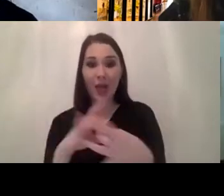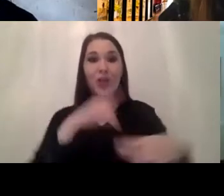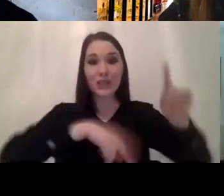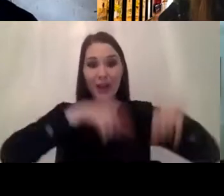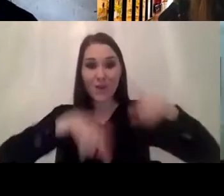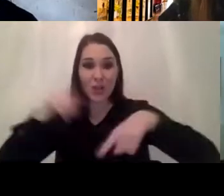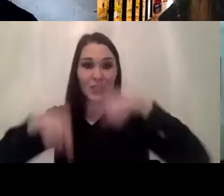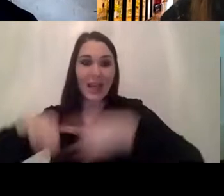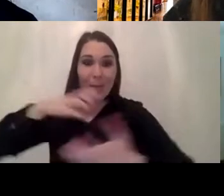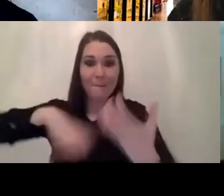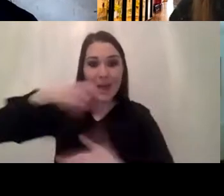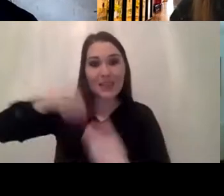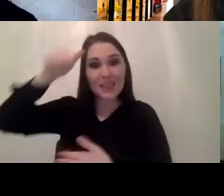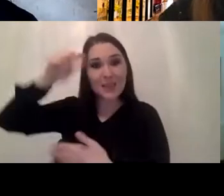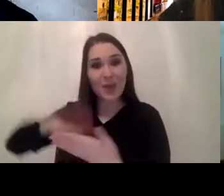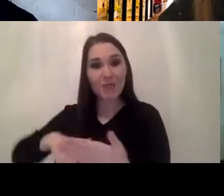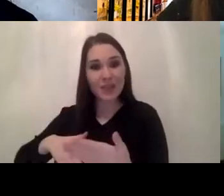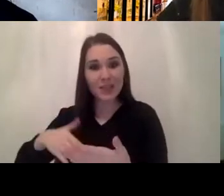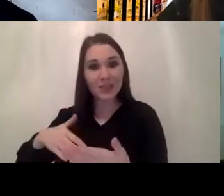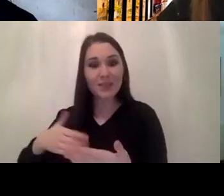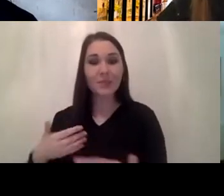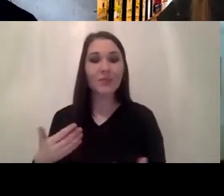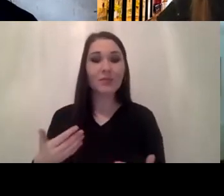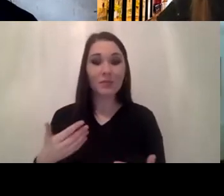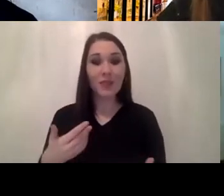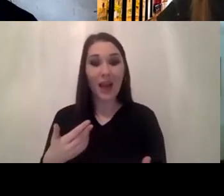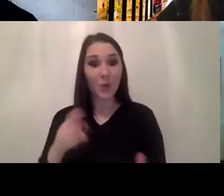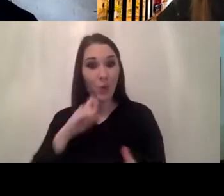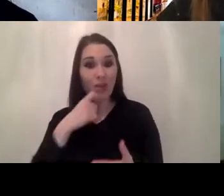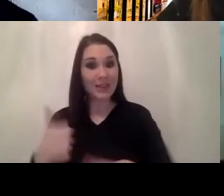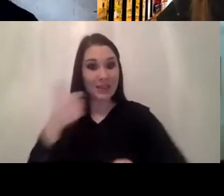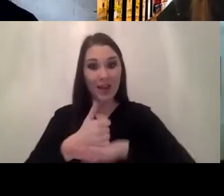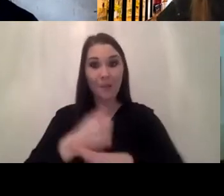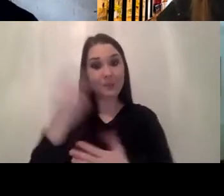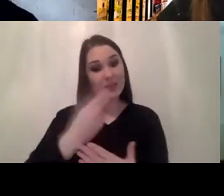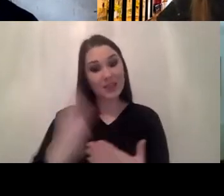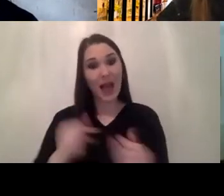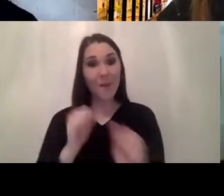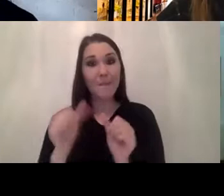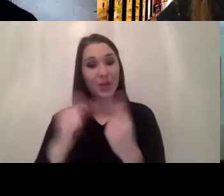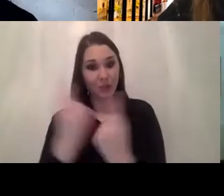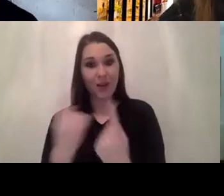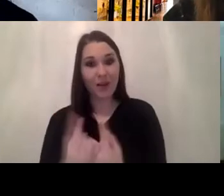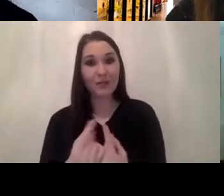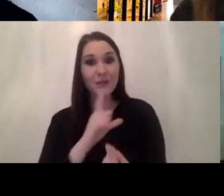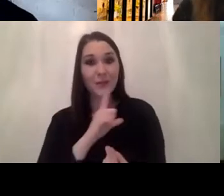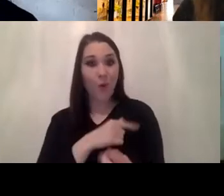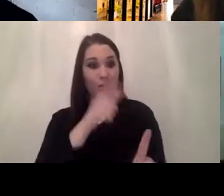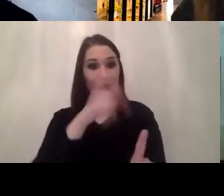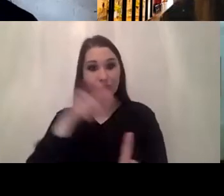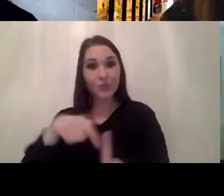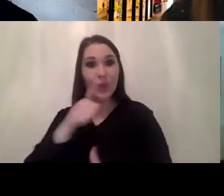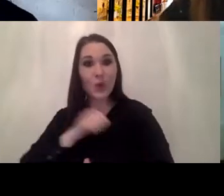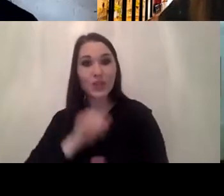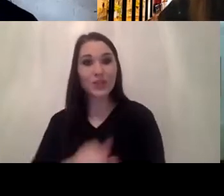diversity, those mixed experiences that, you know, ideally will set us up to design better products for our users as well.